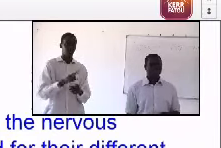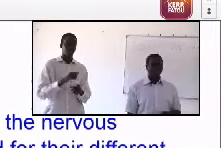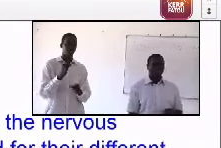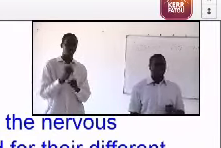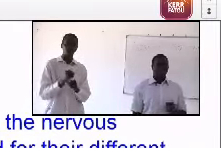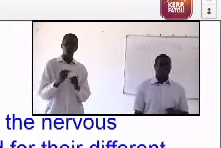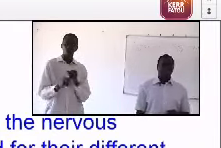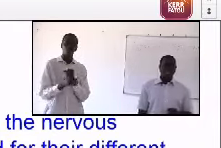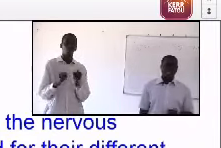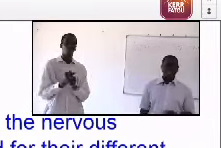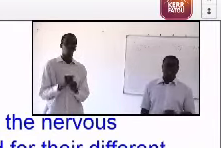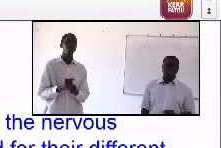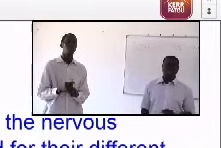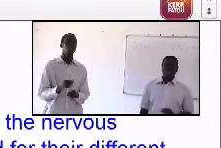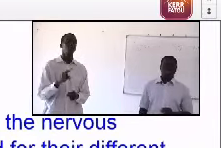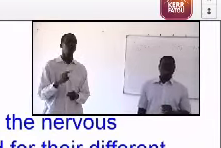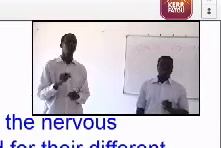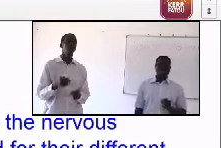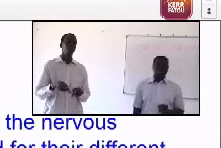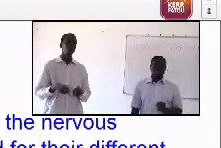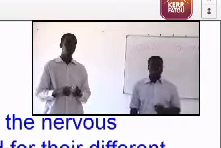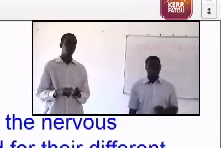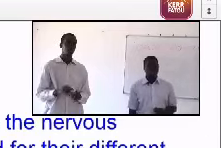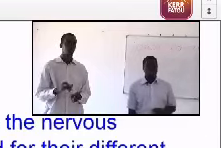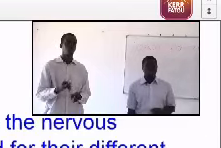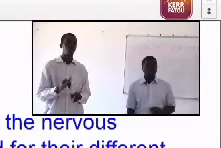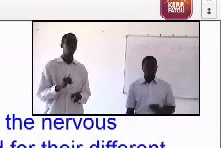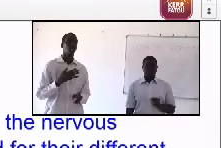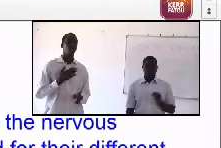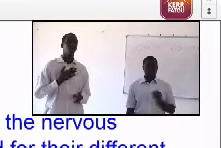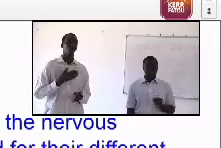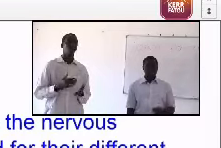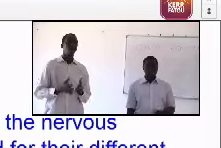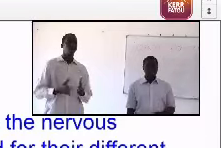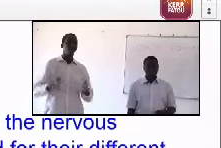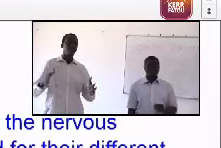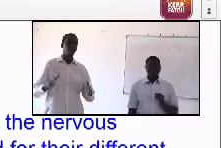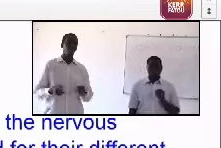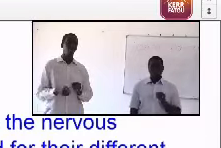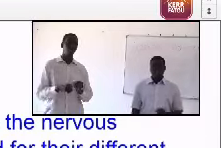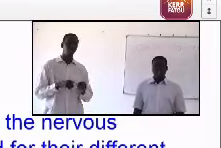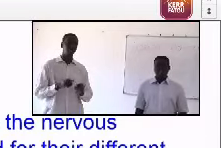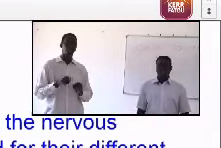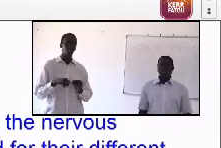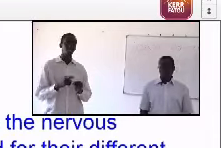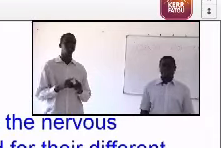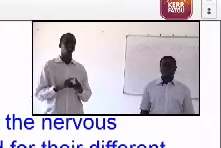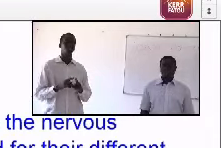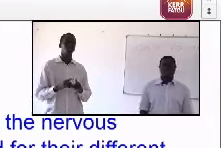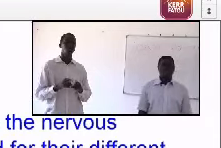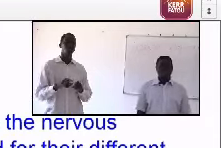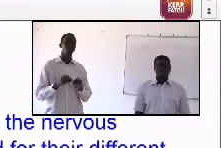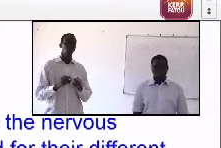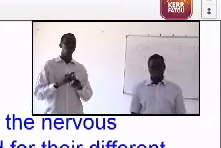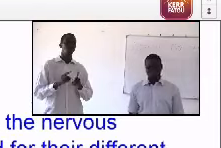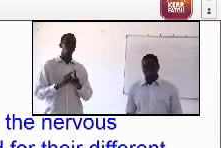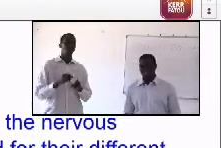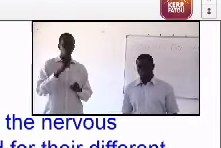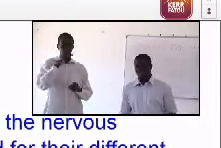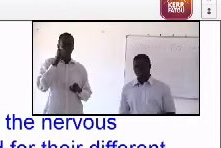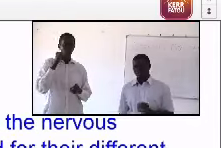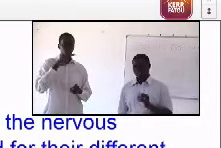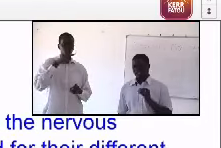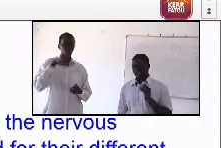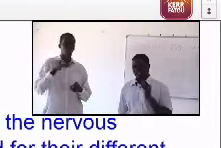cells that make up of nervous systems, which are highly specialized for different functions, for